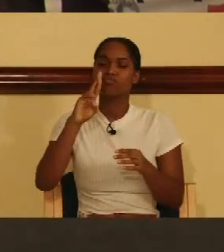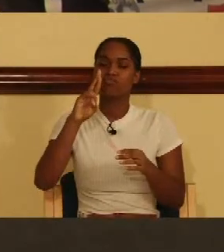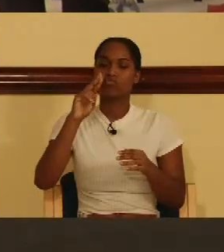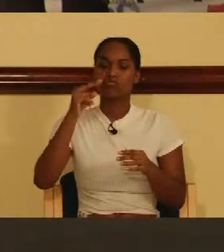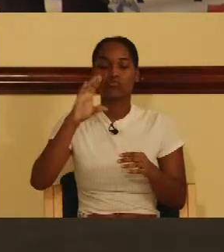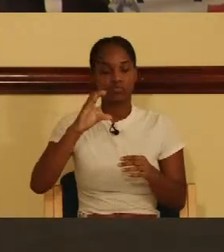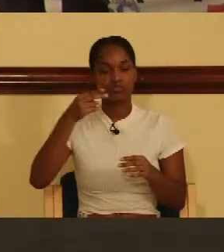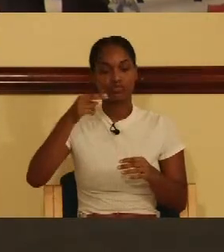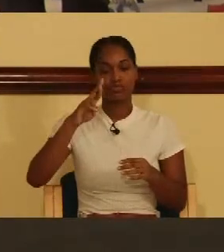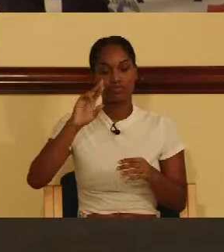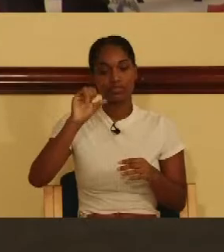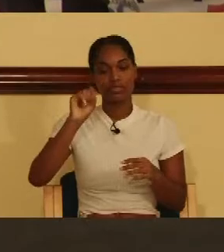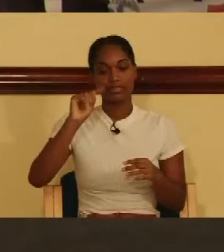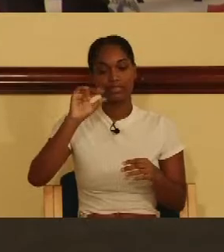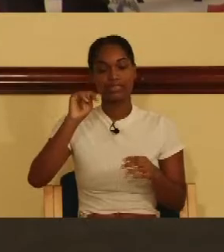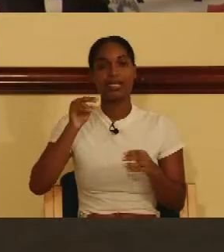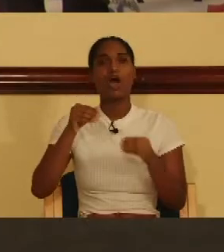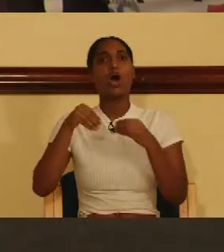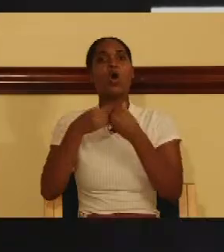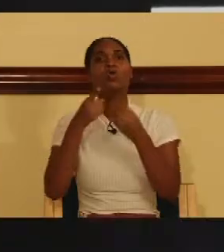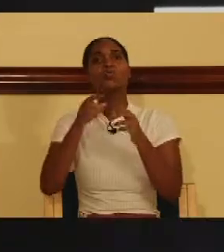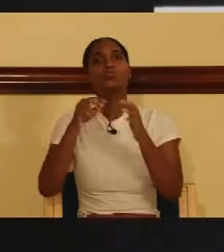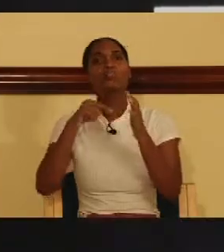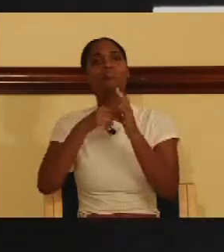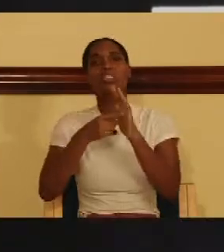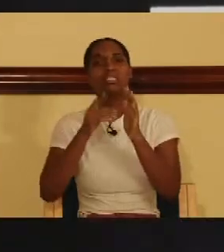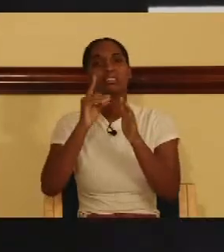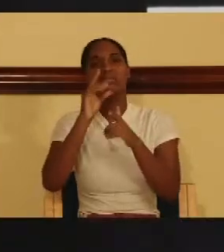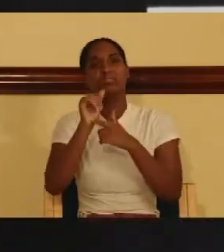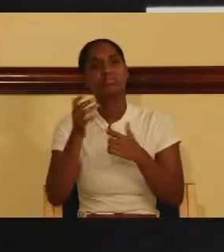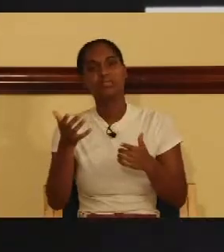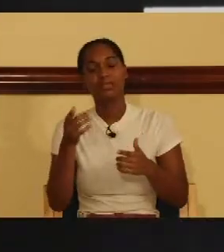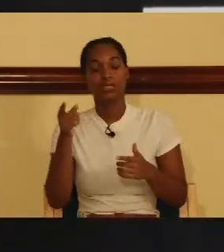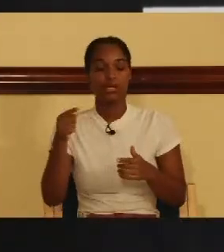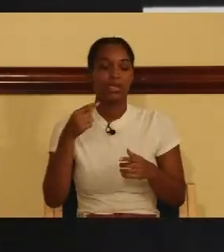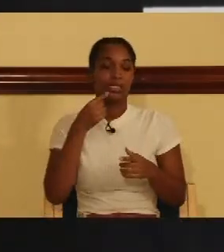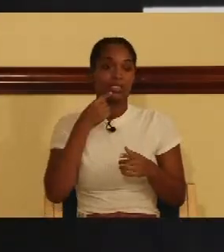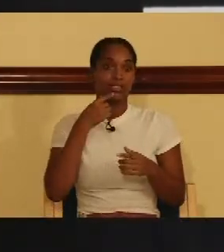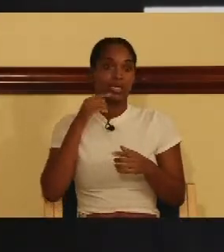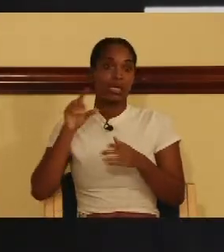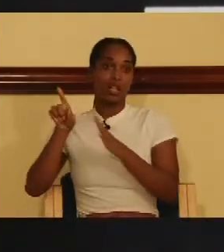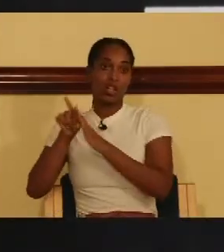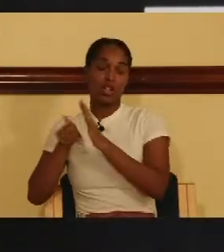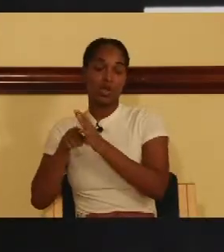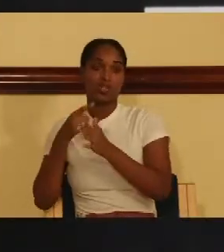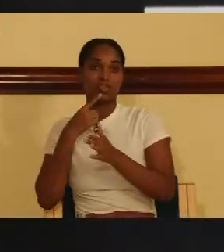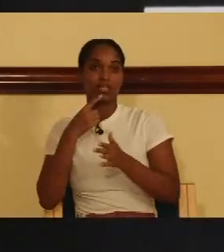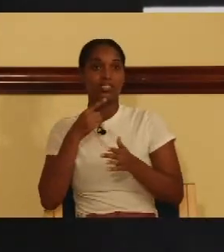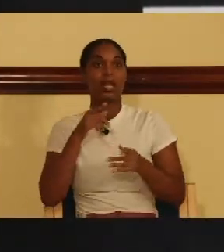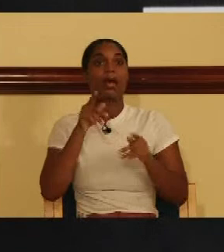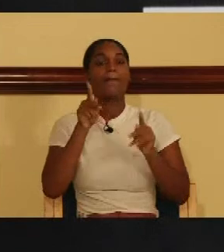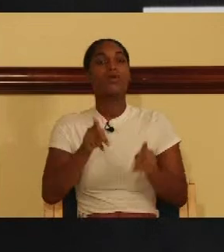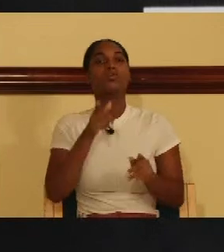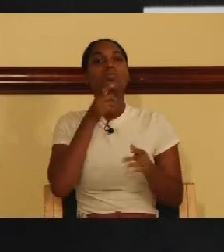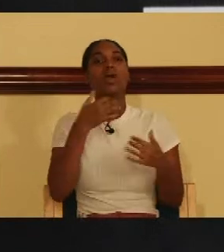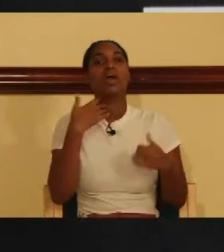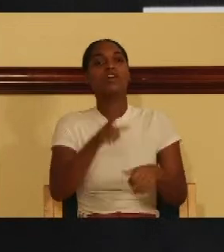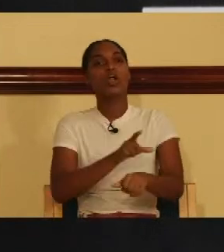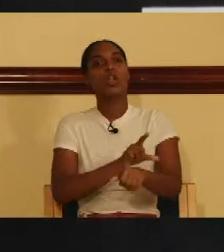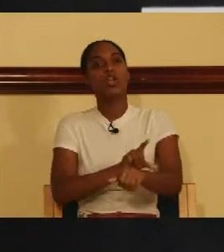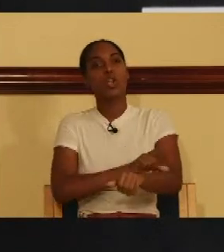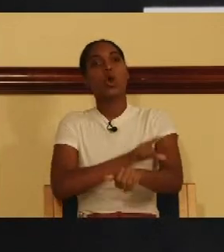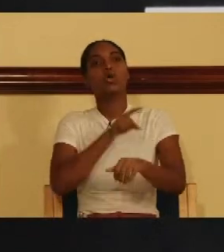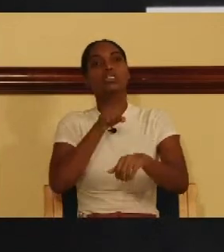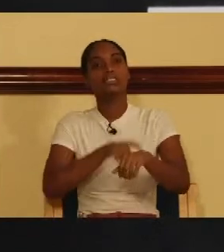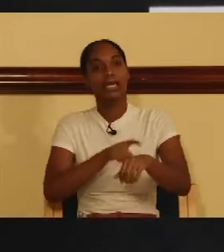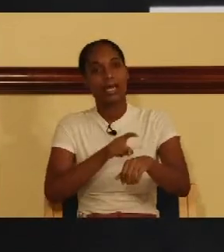do you define a disability? Well, the Disabilities Act says that it is a person who has a long-term impairment that is